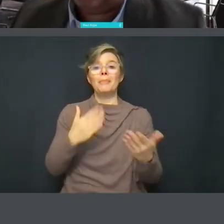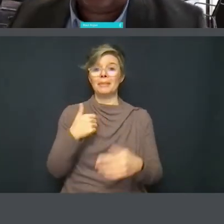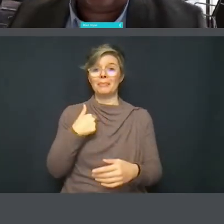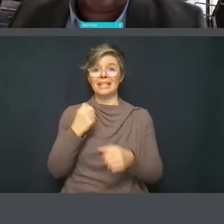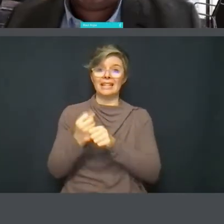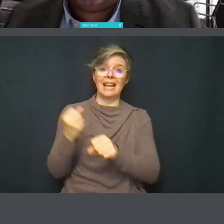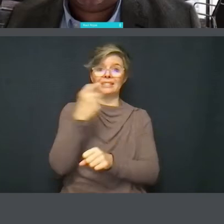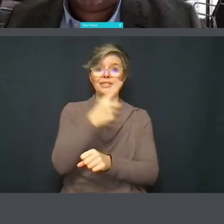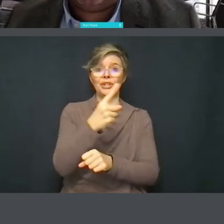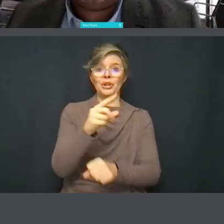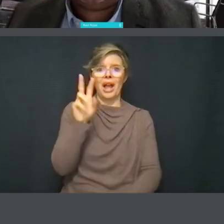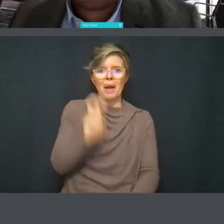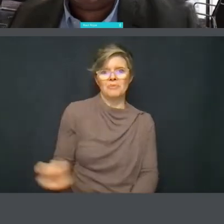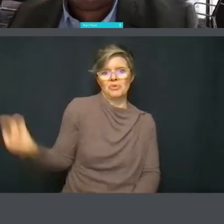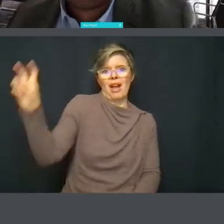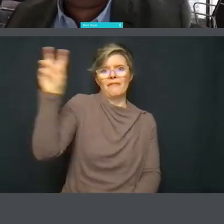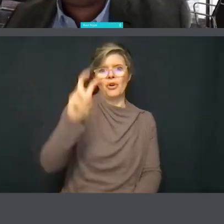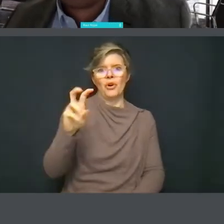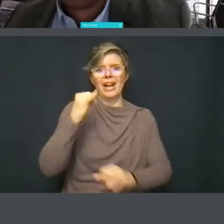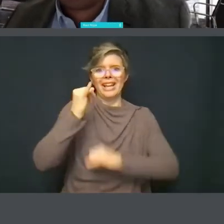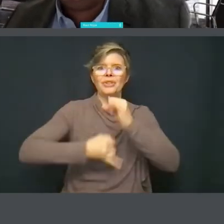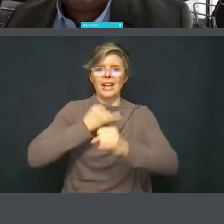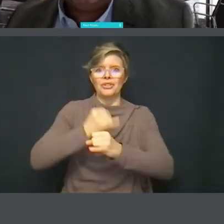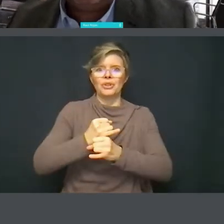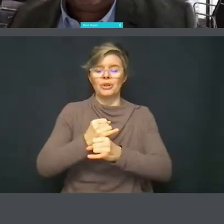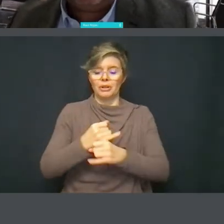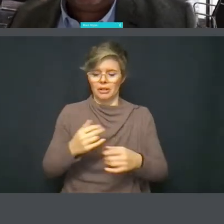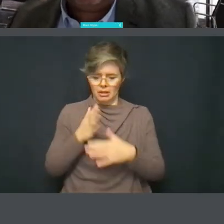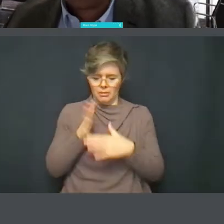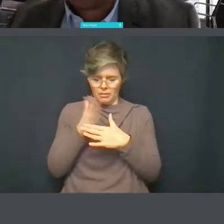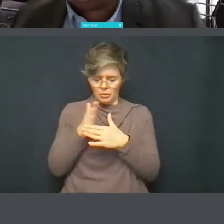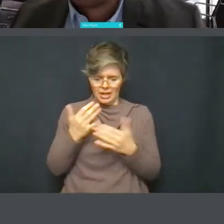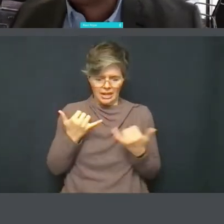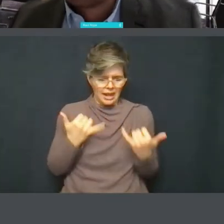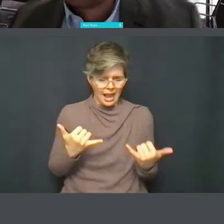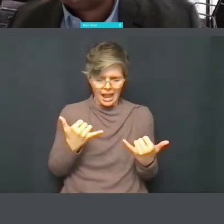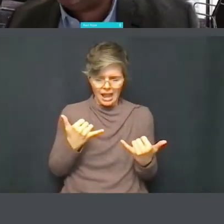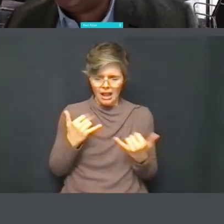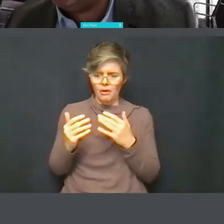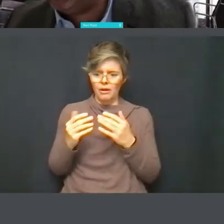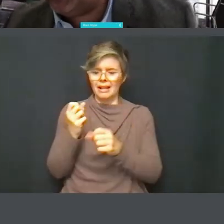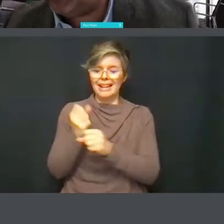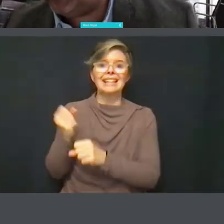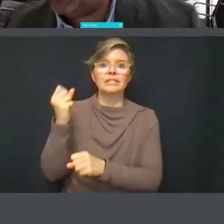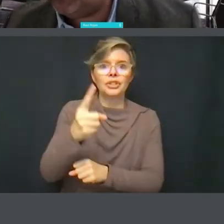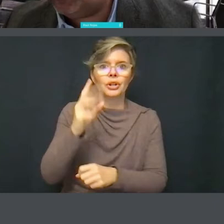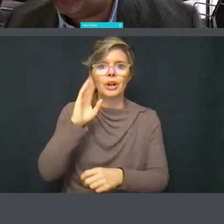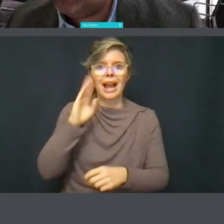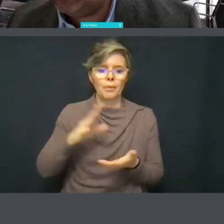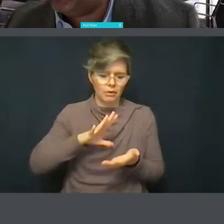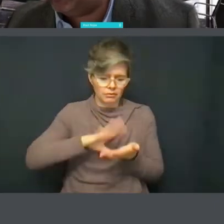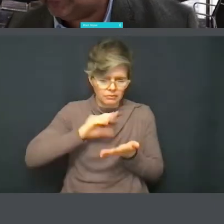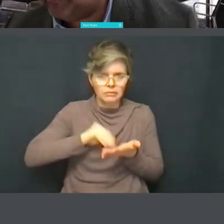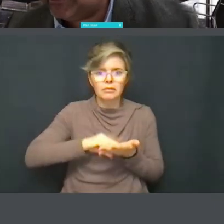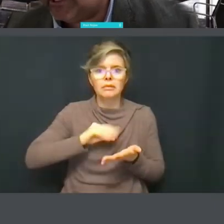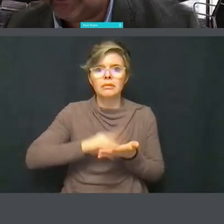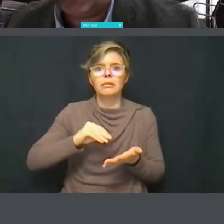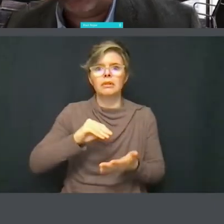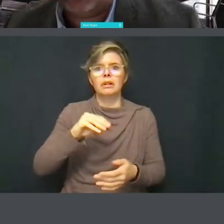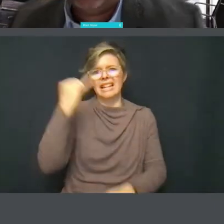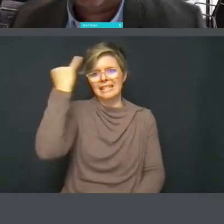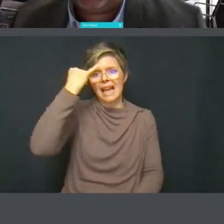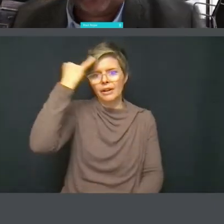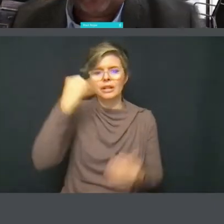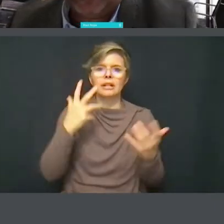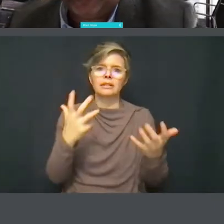again, and maybe I want to go to Italy. So between now and next summer, I'm going to learn I'm going to take classes. I'm going to learn Italian because I want to be able to speak in